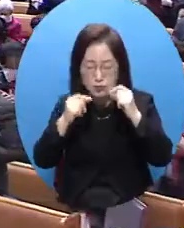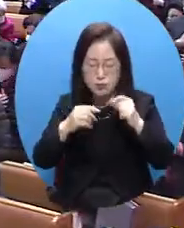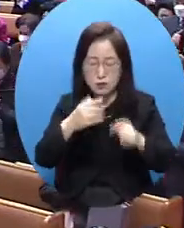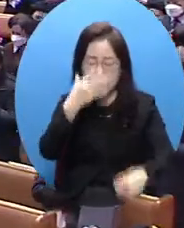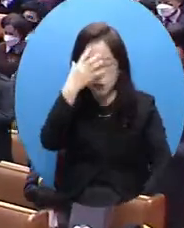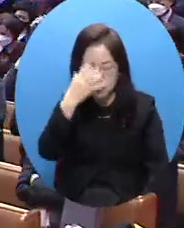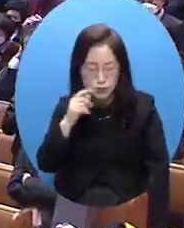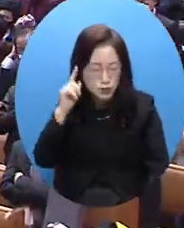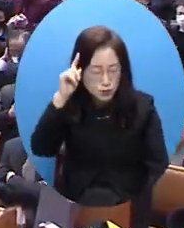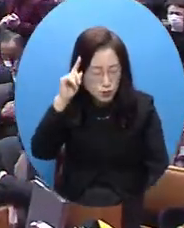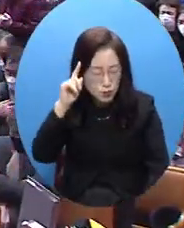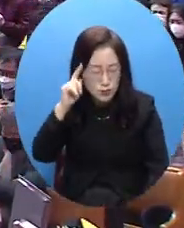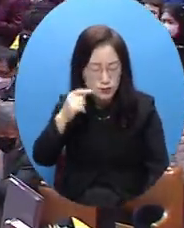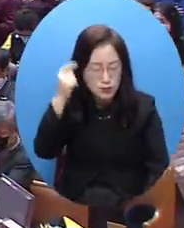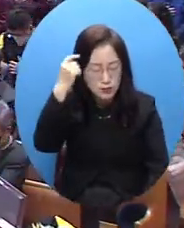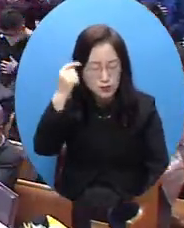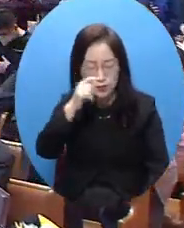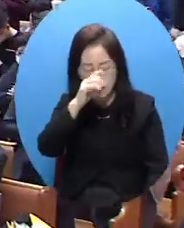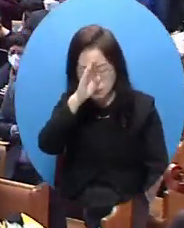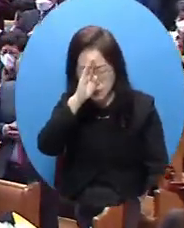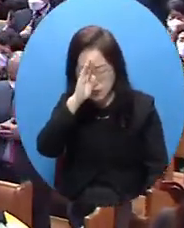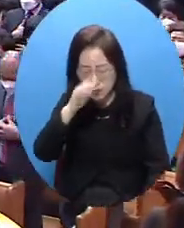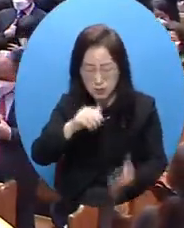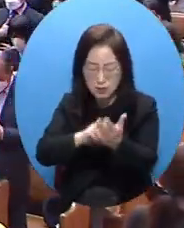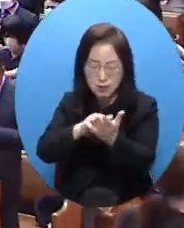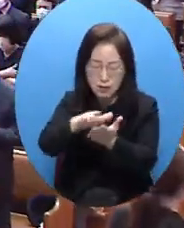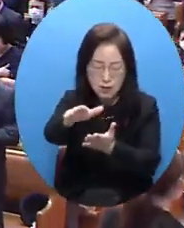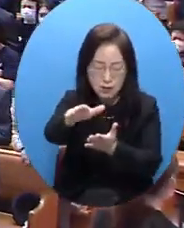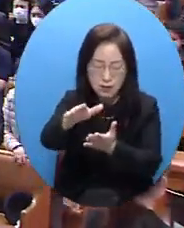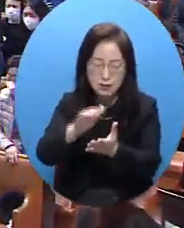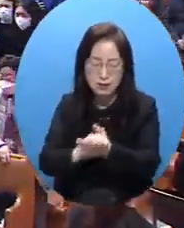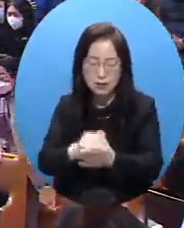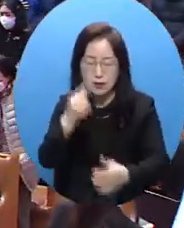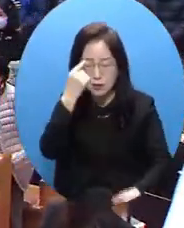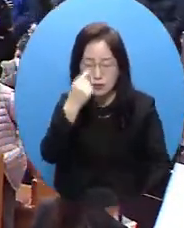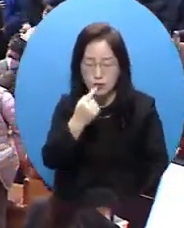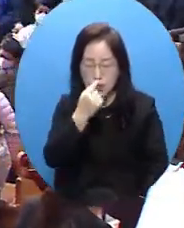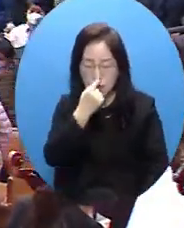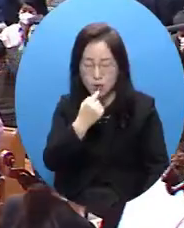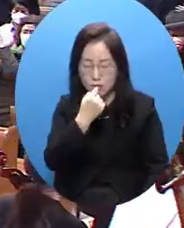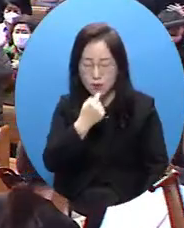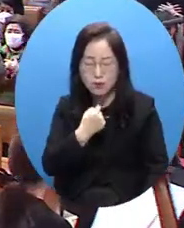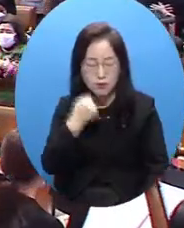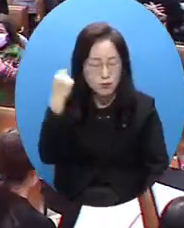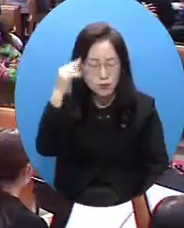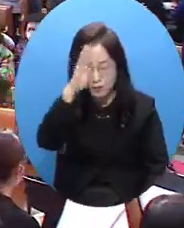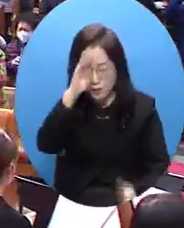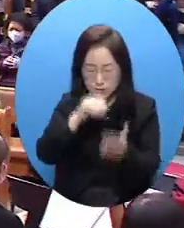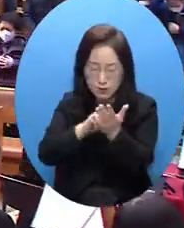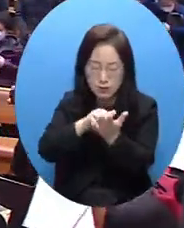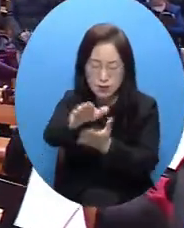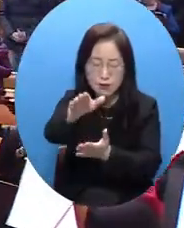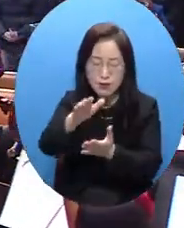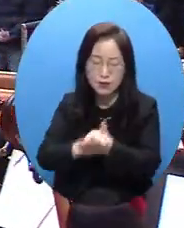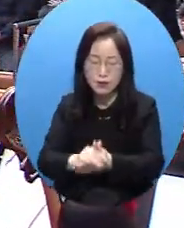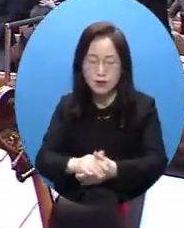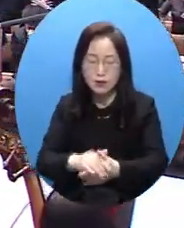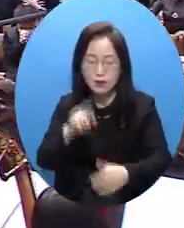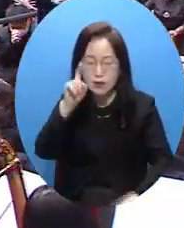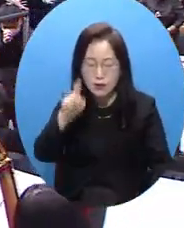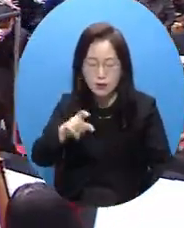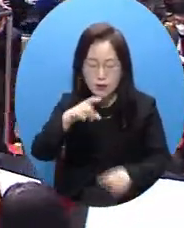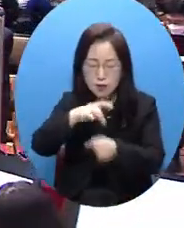your insomnia mental disease brain disease go away your lips know this is an eye disease go away